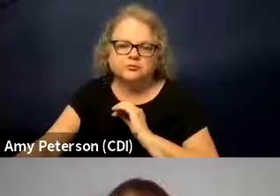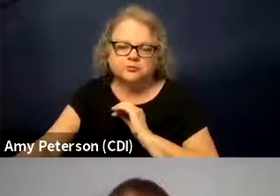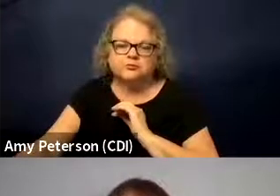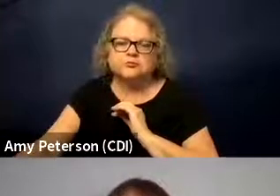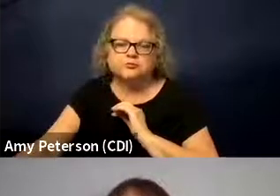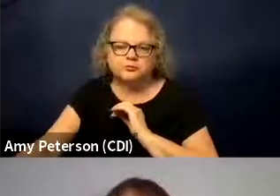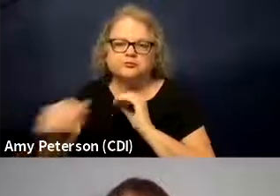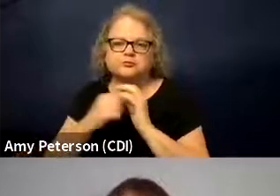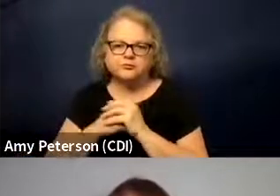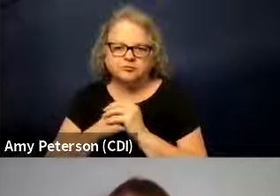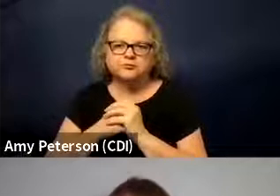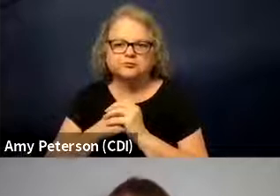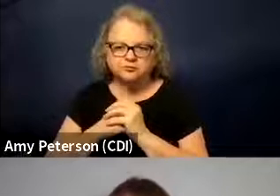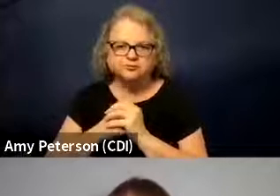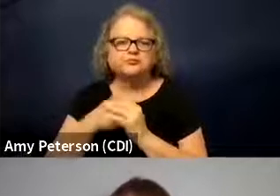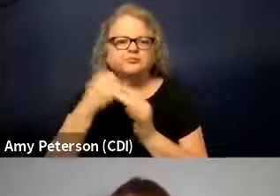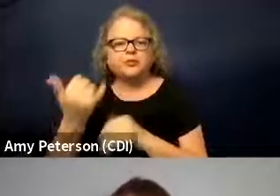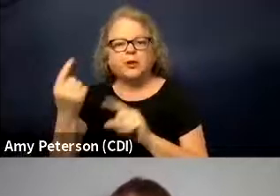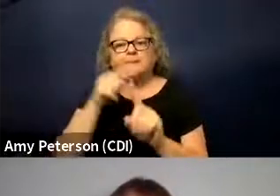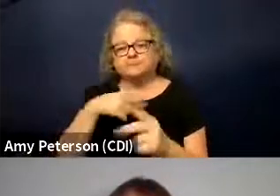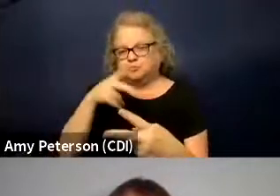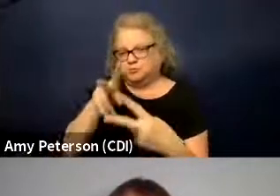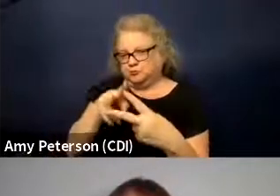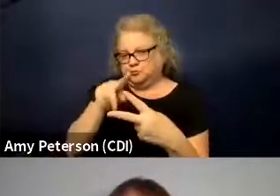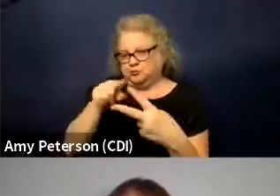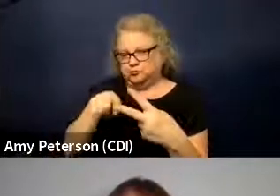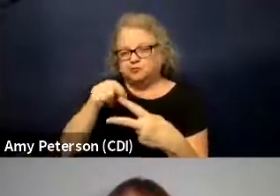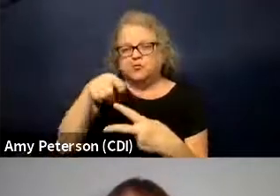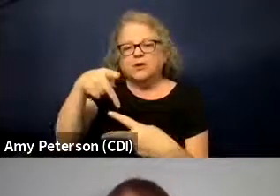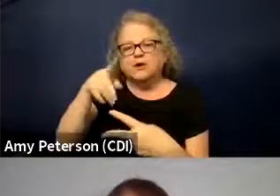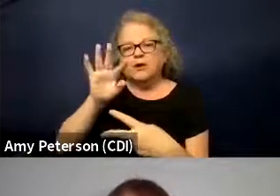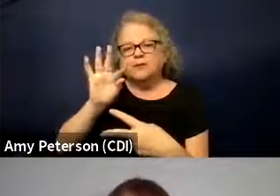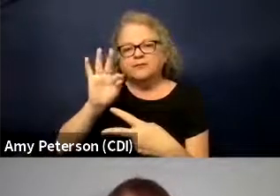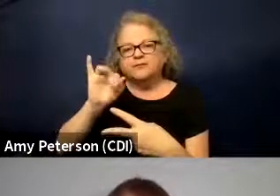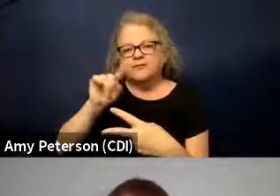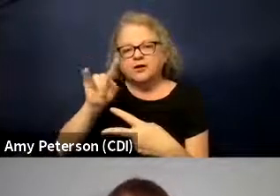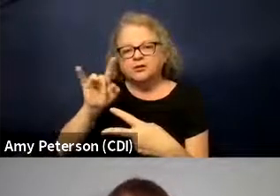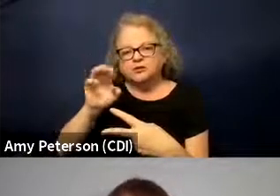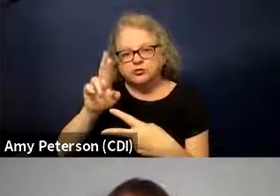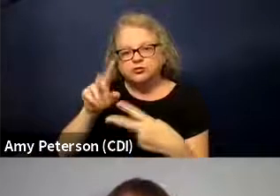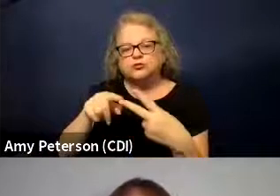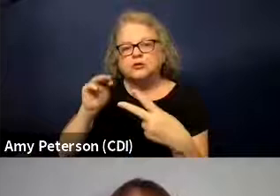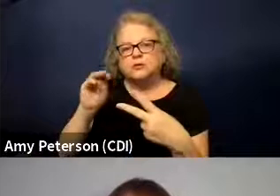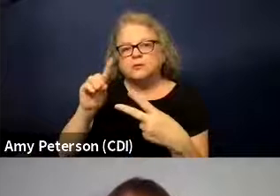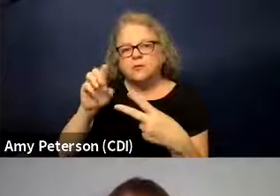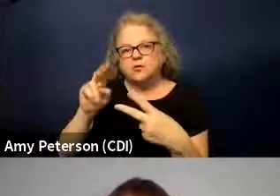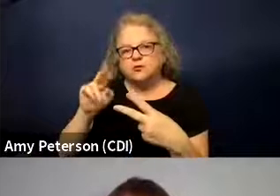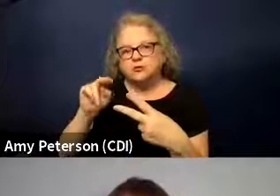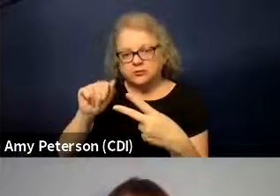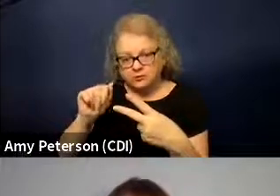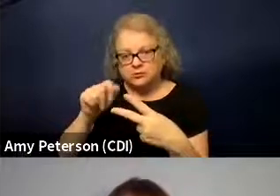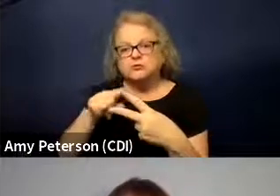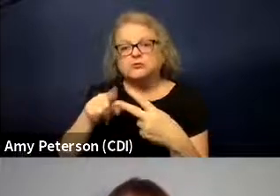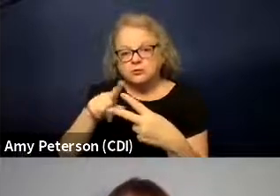get tens of thousands of people involved in their phase 3 study in just 2